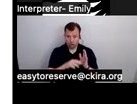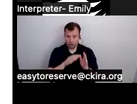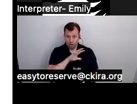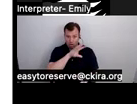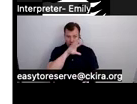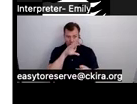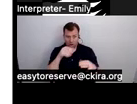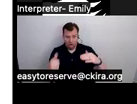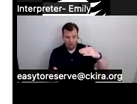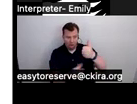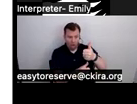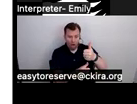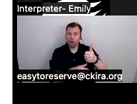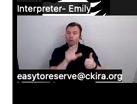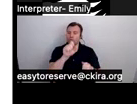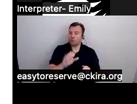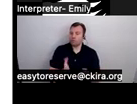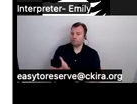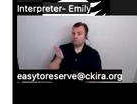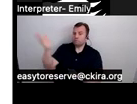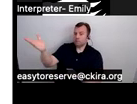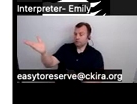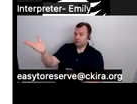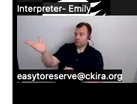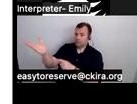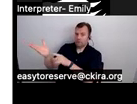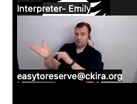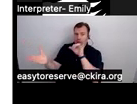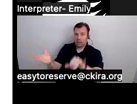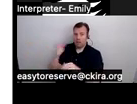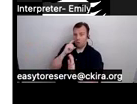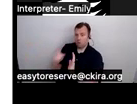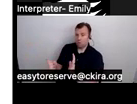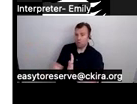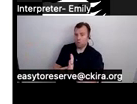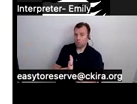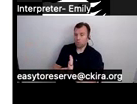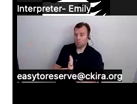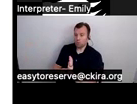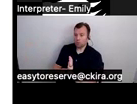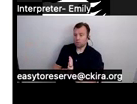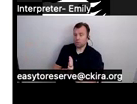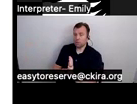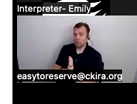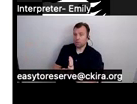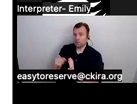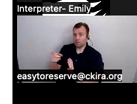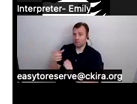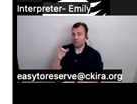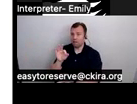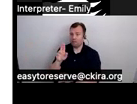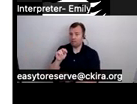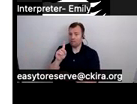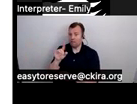area, then you might want to submit a grant in response to that notice, because a lot of times the likelihood of funding might be a little bit